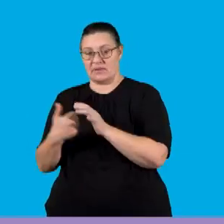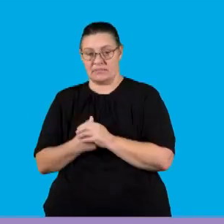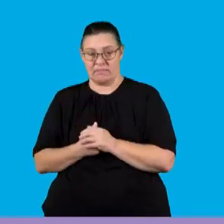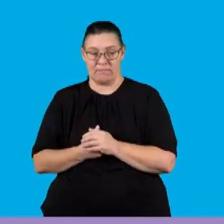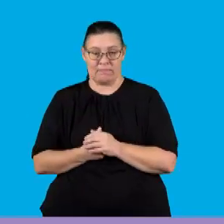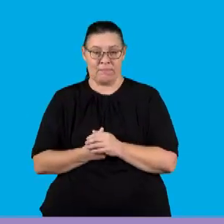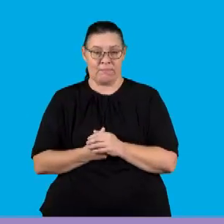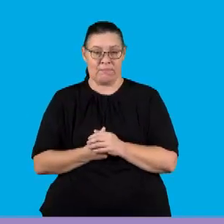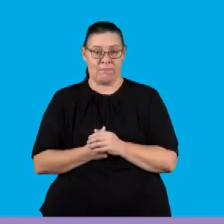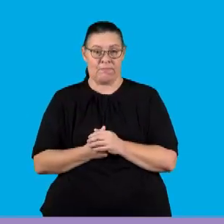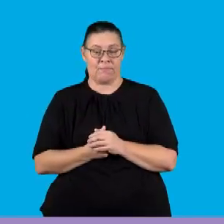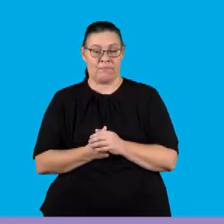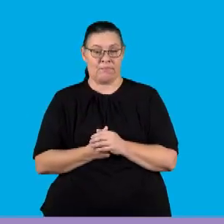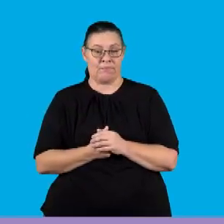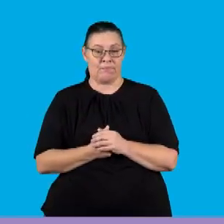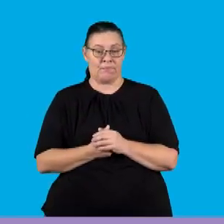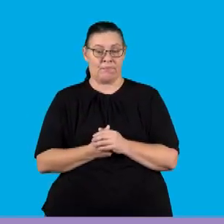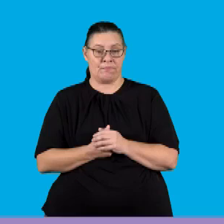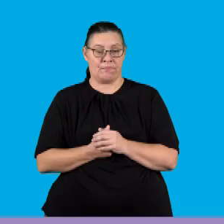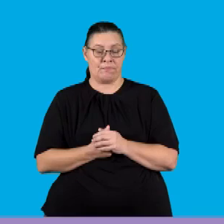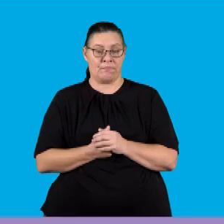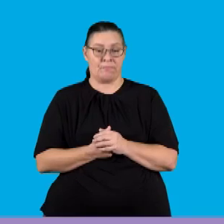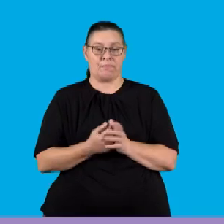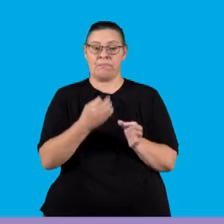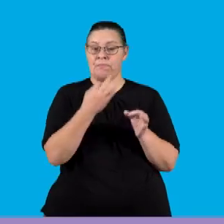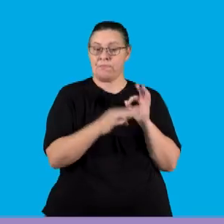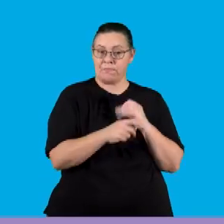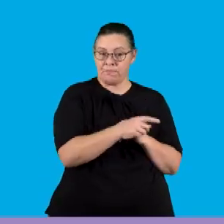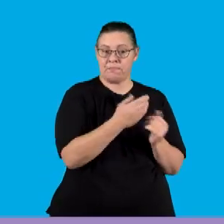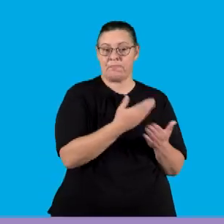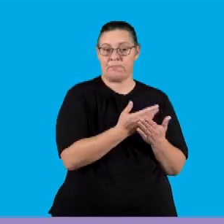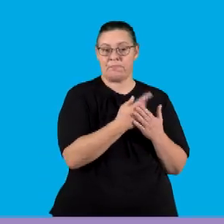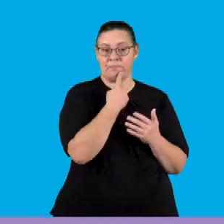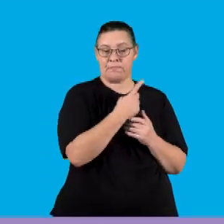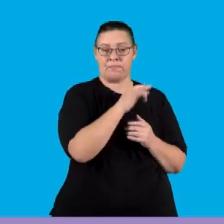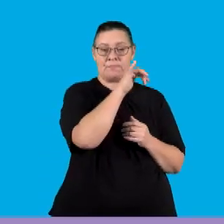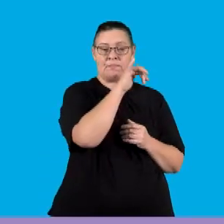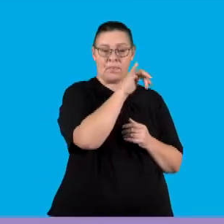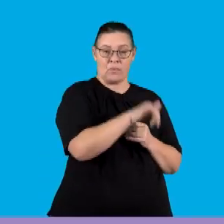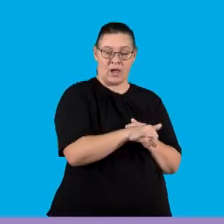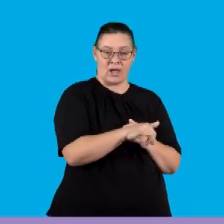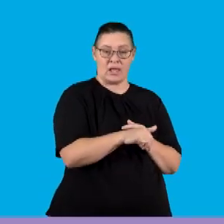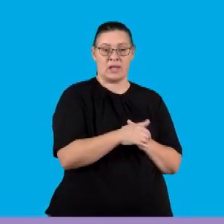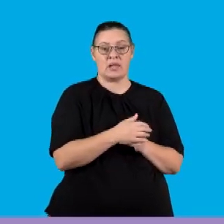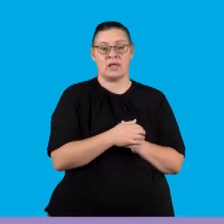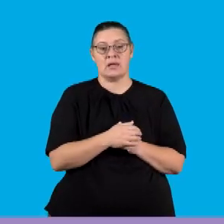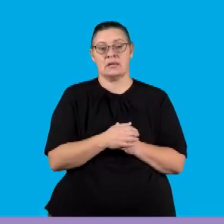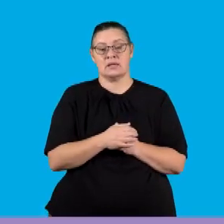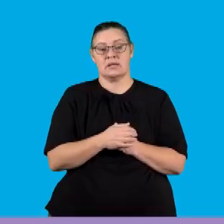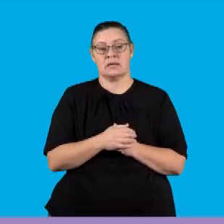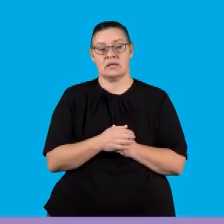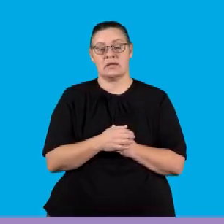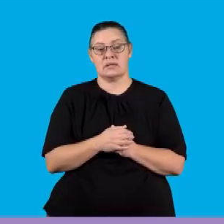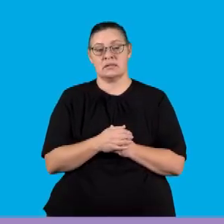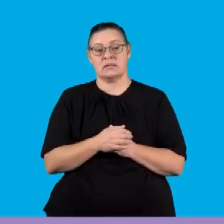by 7. Of course, we can simplify this equation or formula by saying that x multiplied by 7